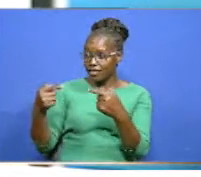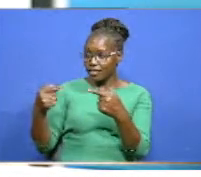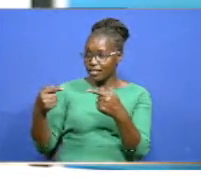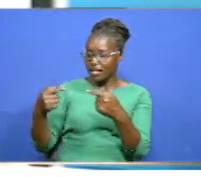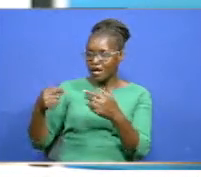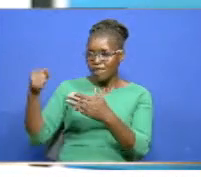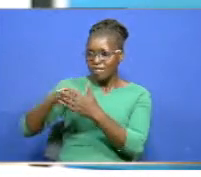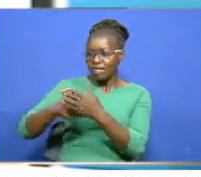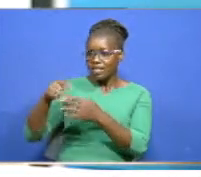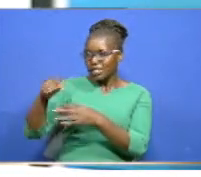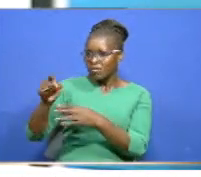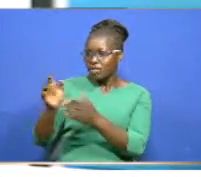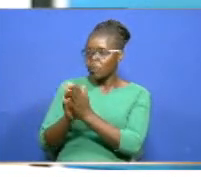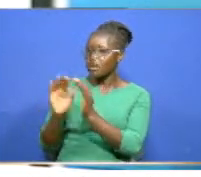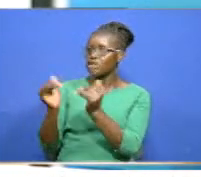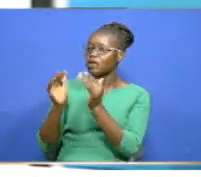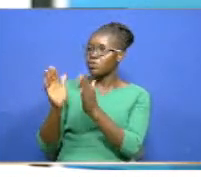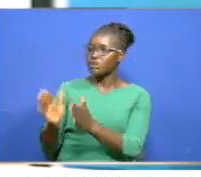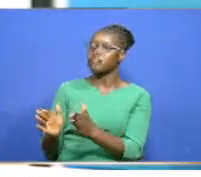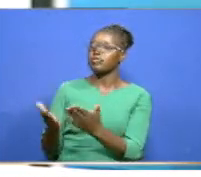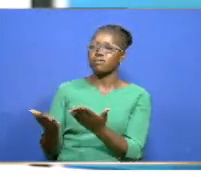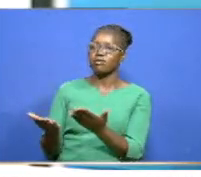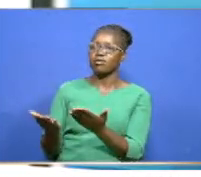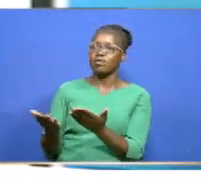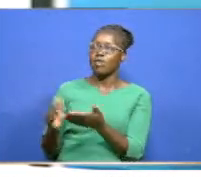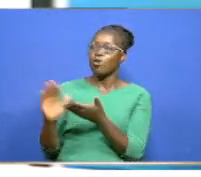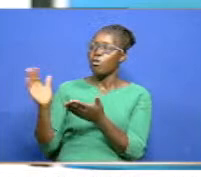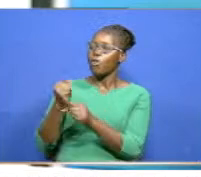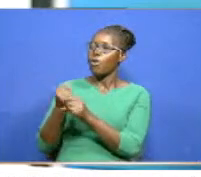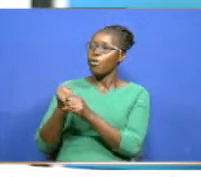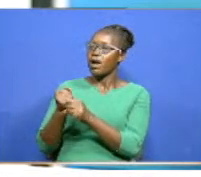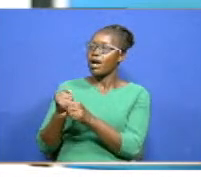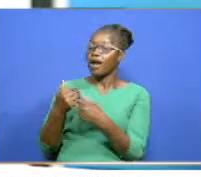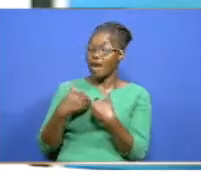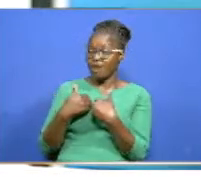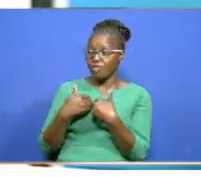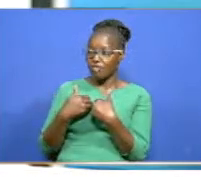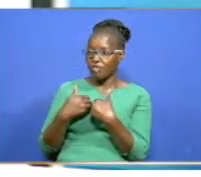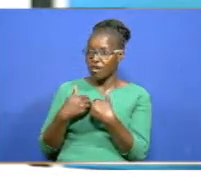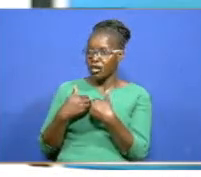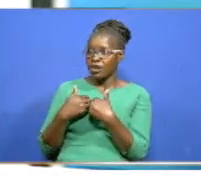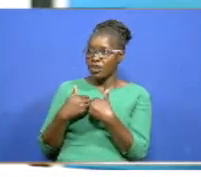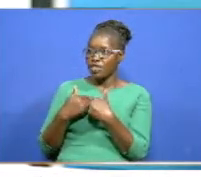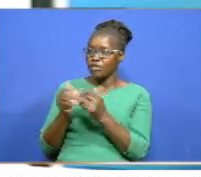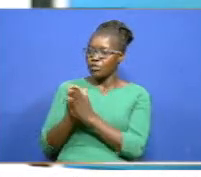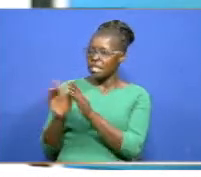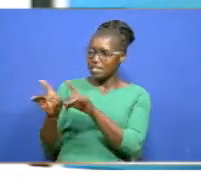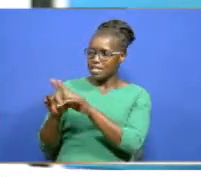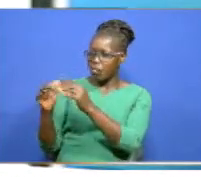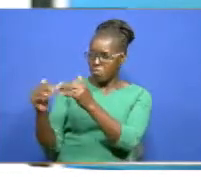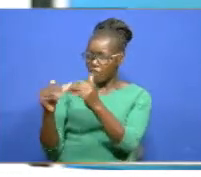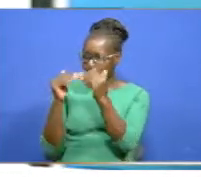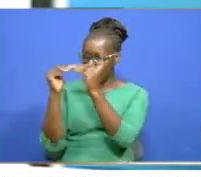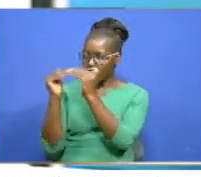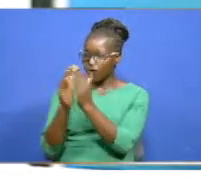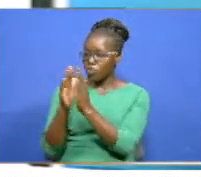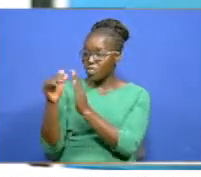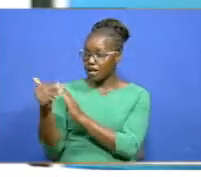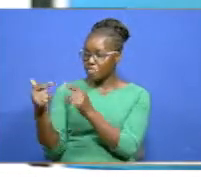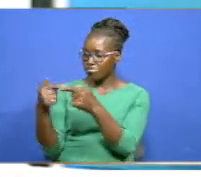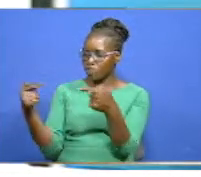entrant. So the new entrant has more work to do to get themselves into the same level playing platform with the other